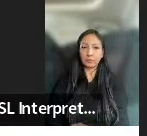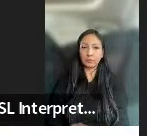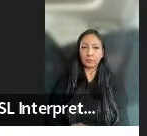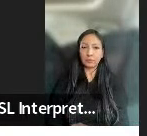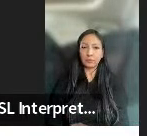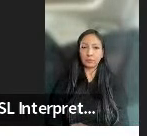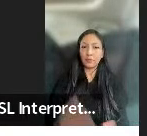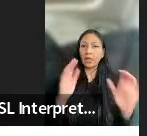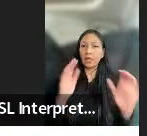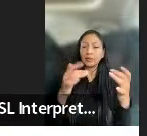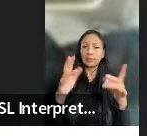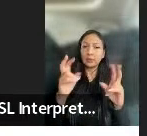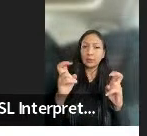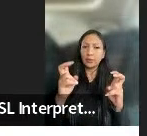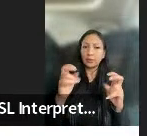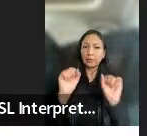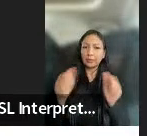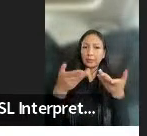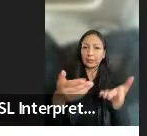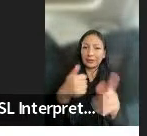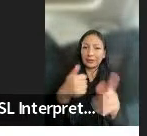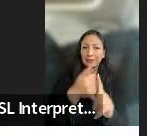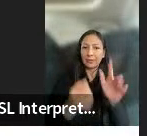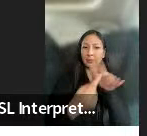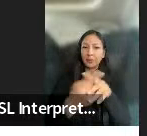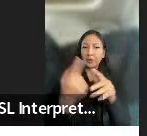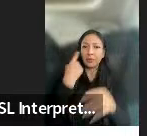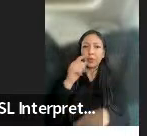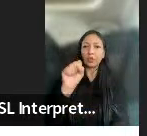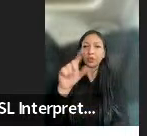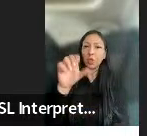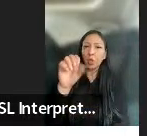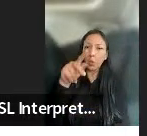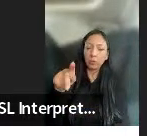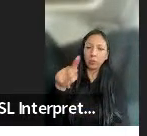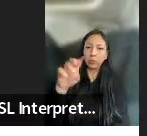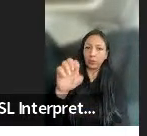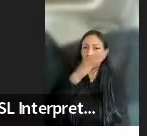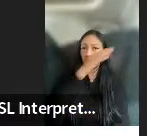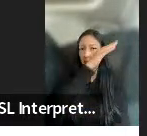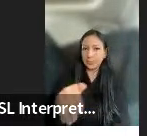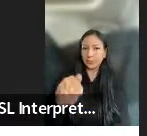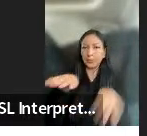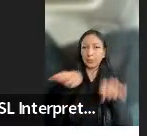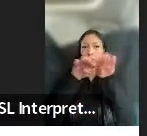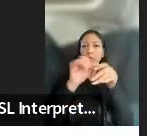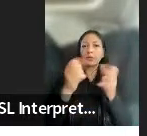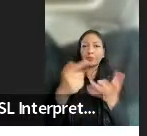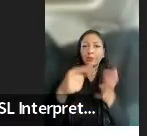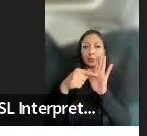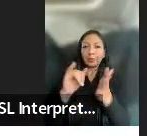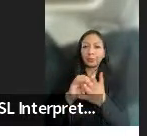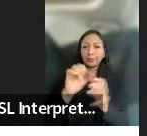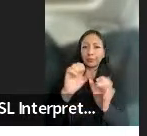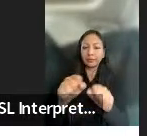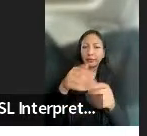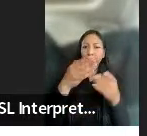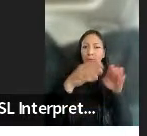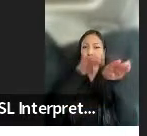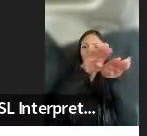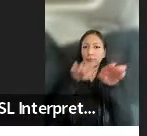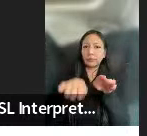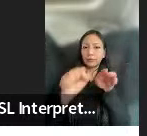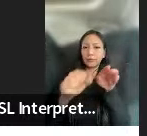Similar issues present themselves in the context of sloped roofs. Currently, zoning allows solar panels to be added to sloped